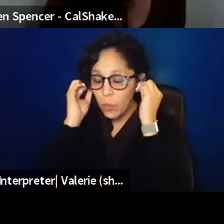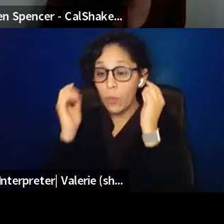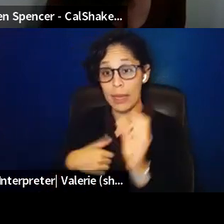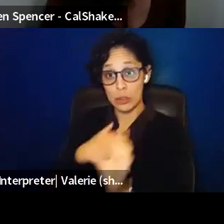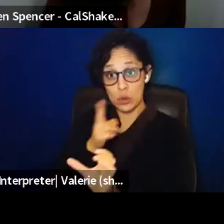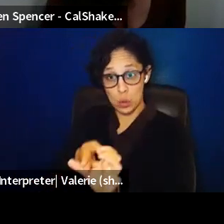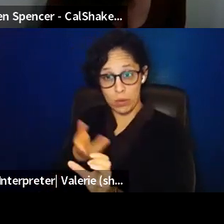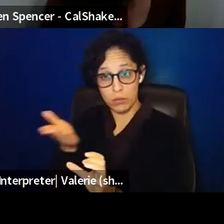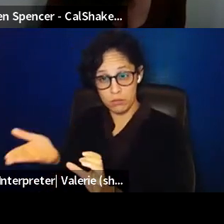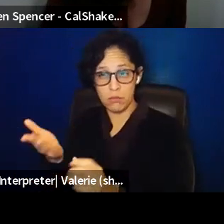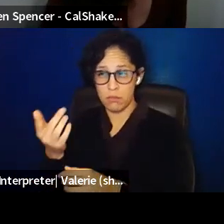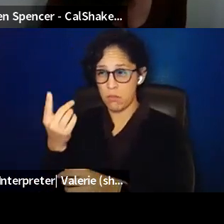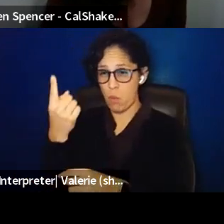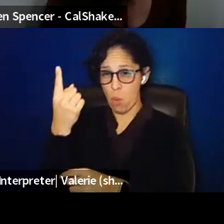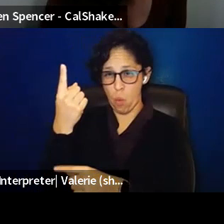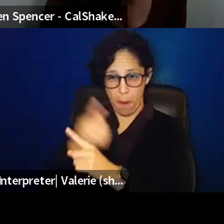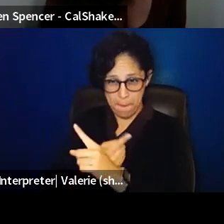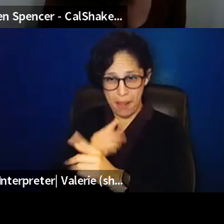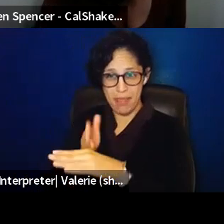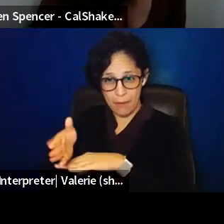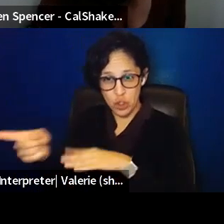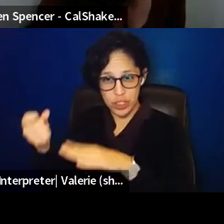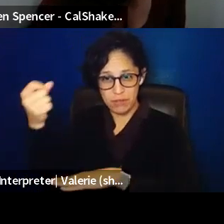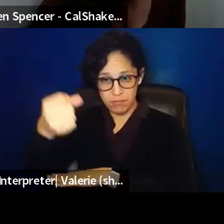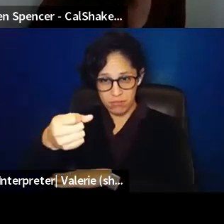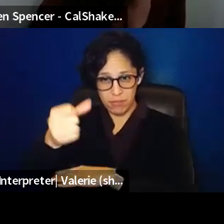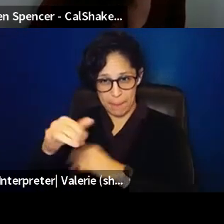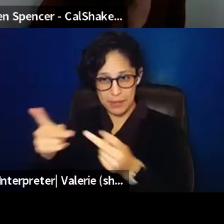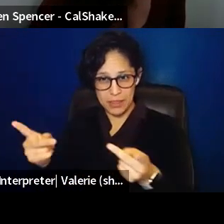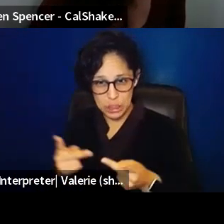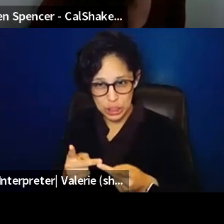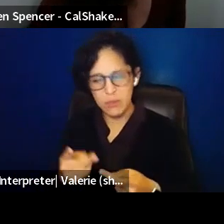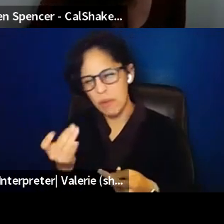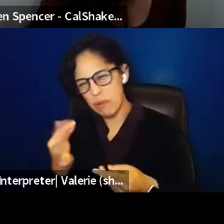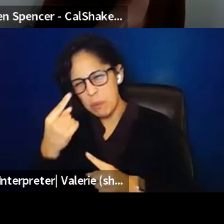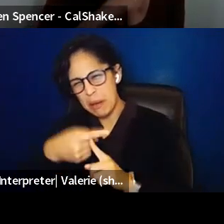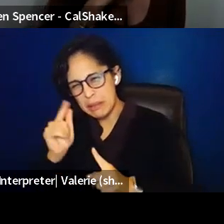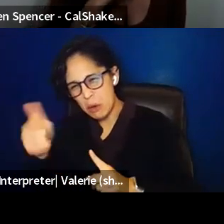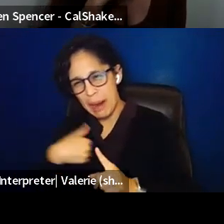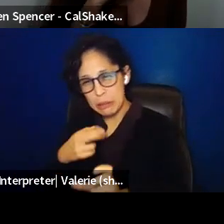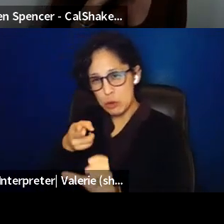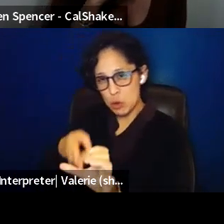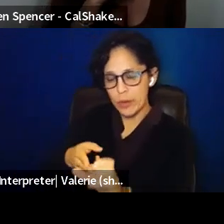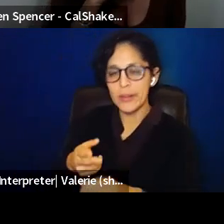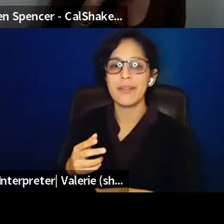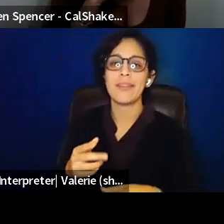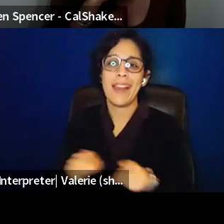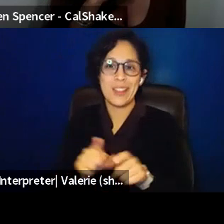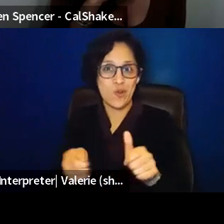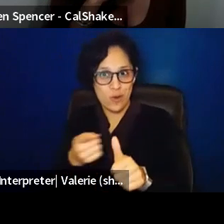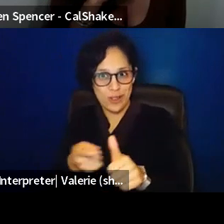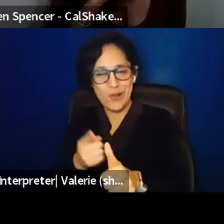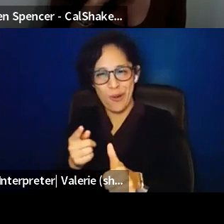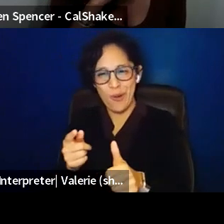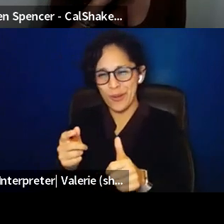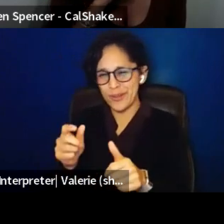basically about a month after her appointment, a few months after her appointment as the, I guess, original associate artistic